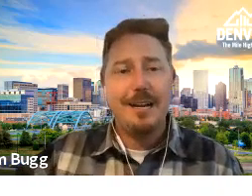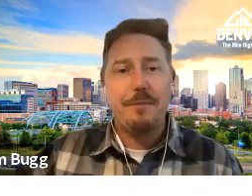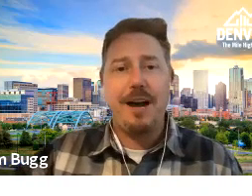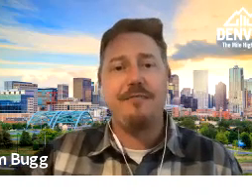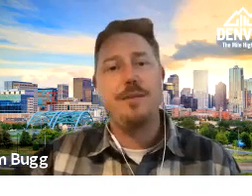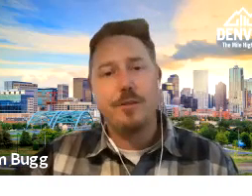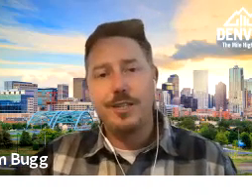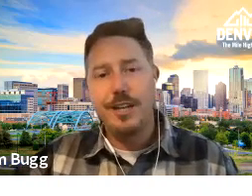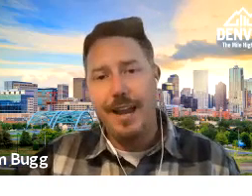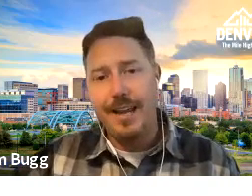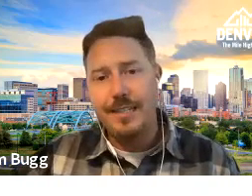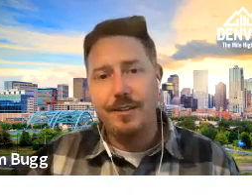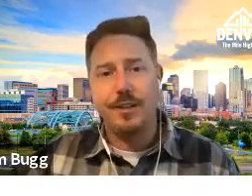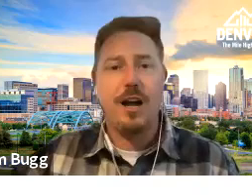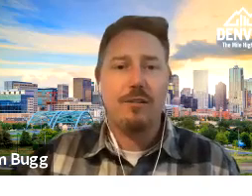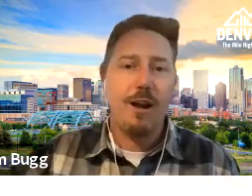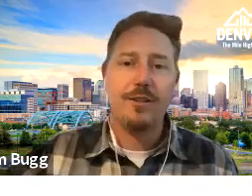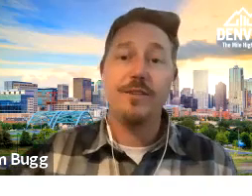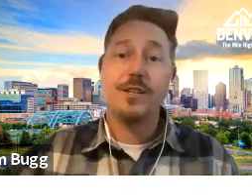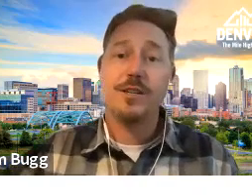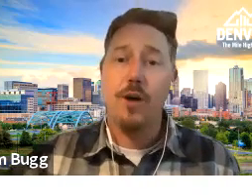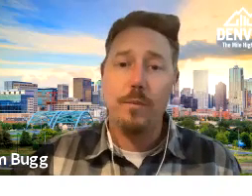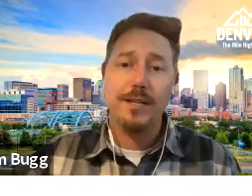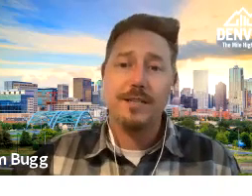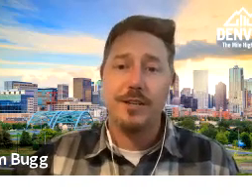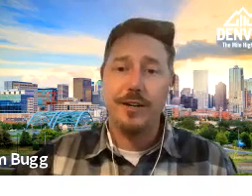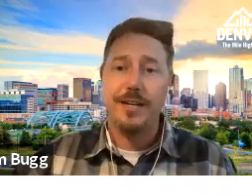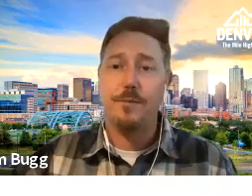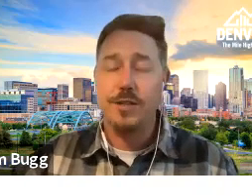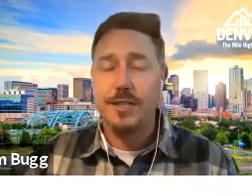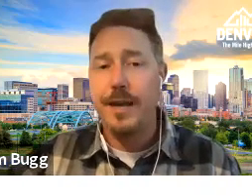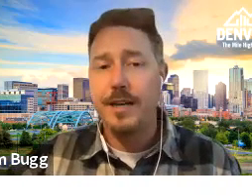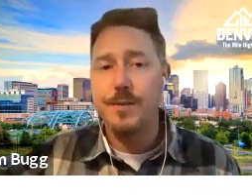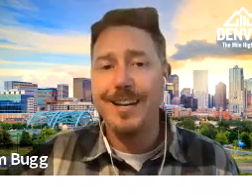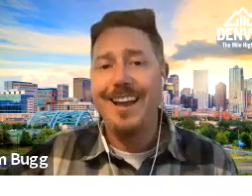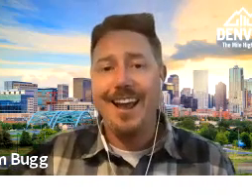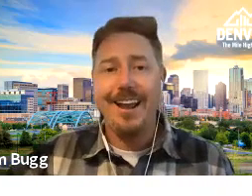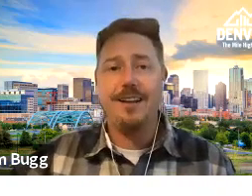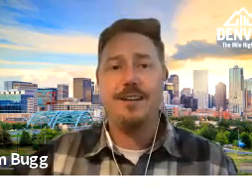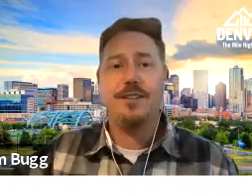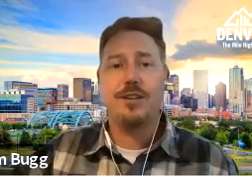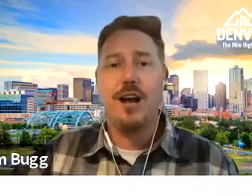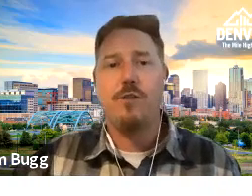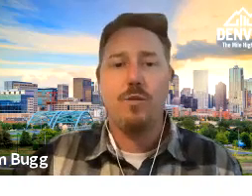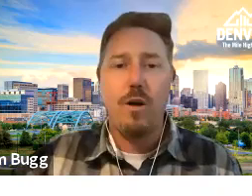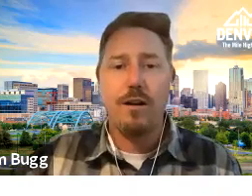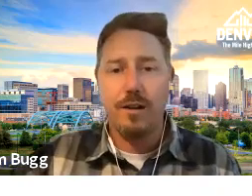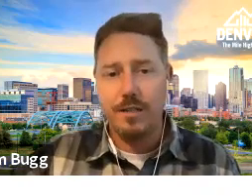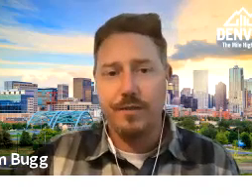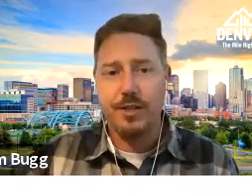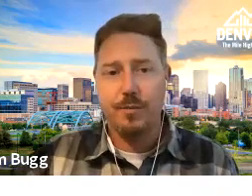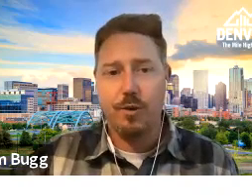tonight by FEMA Region 8, the Colorado Division of Homeland Security and Emergency Management, and the Colorado